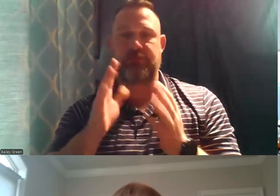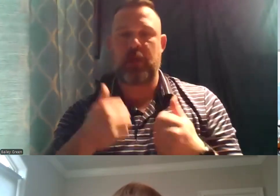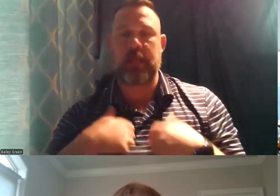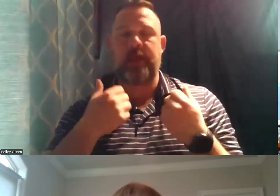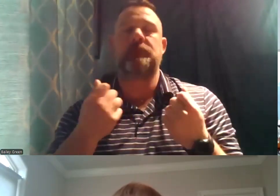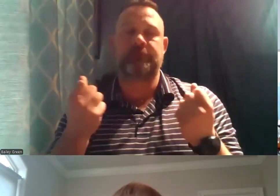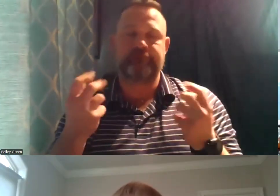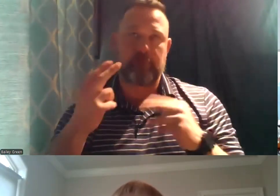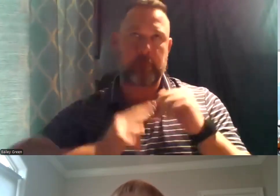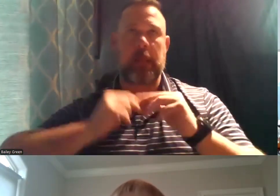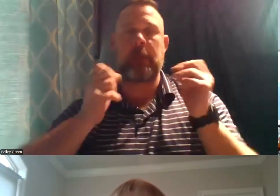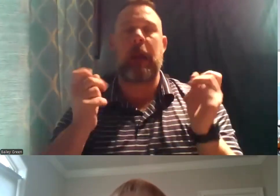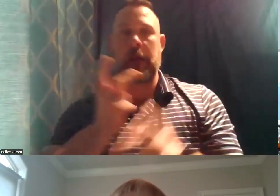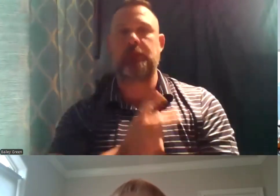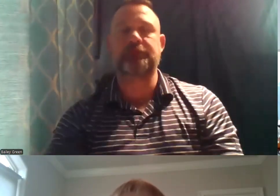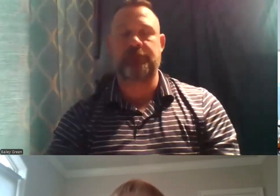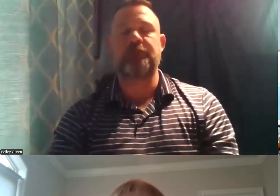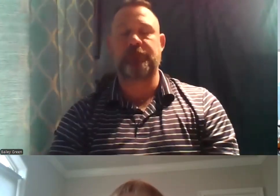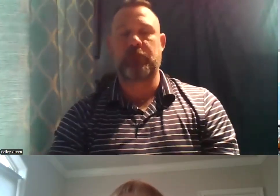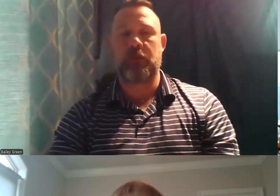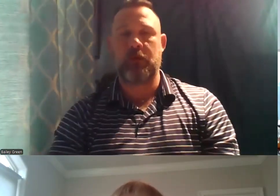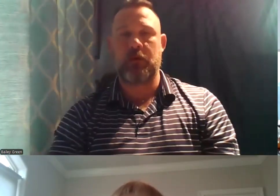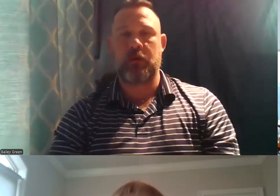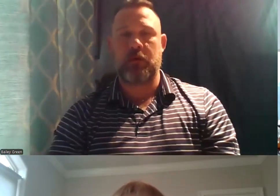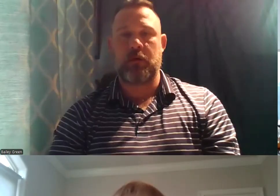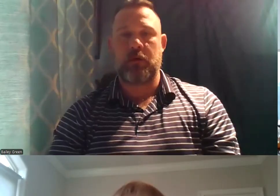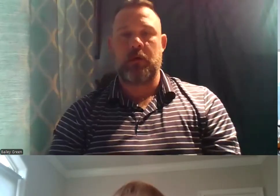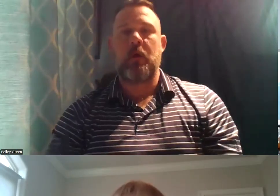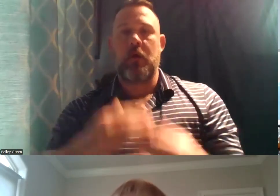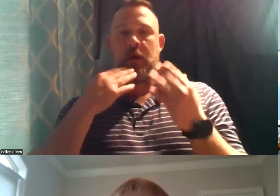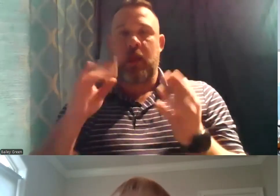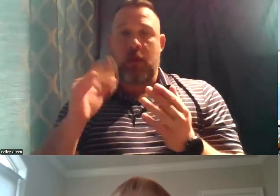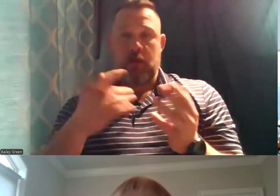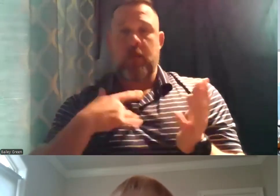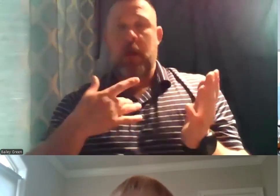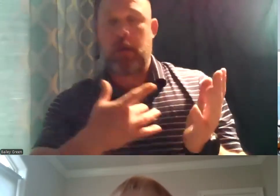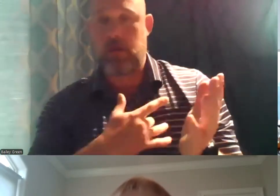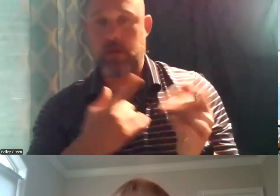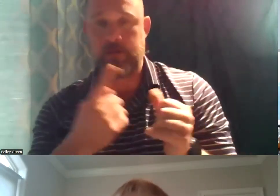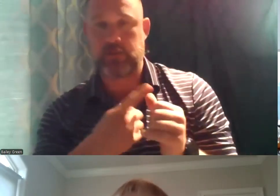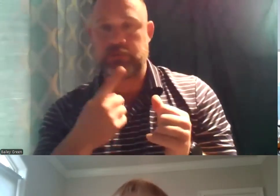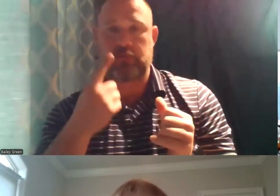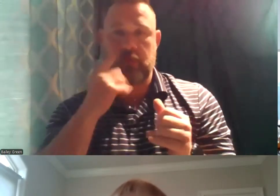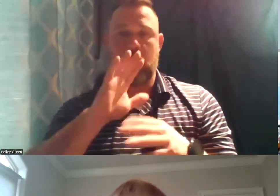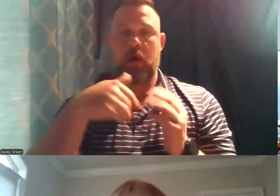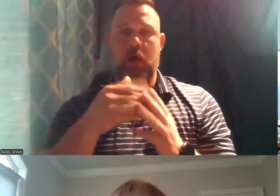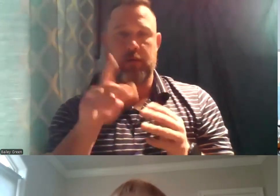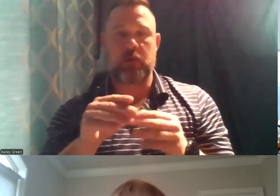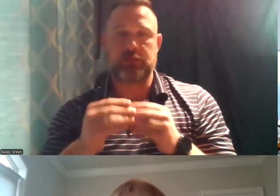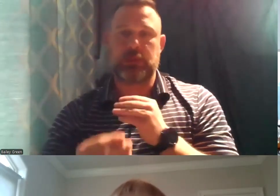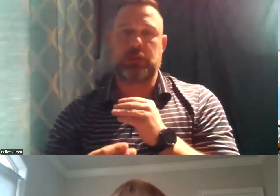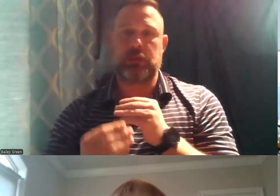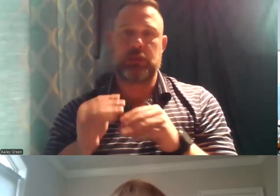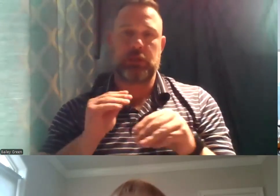together. Thanks. Thank you, Barbara. And my heart, first and foremost, with all of those impacted.